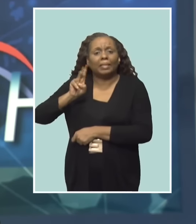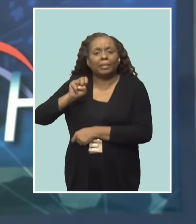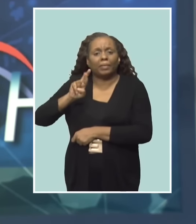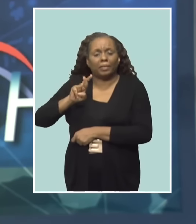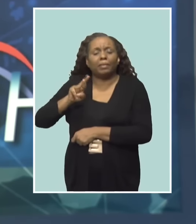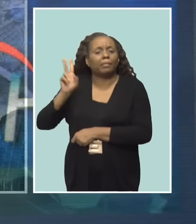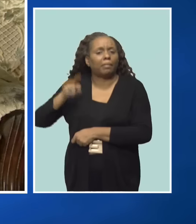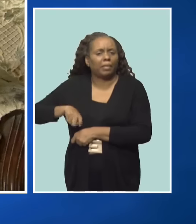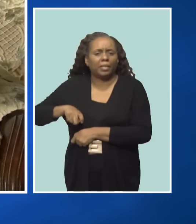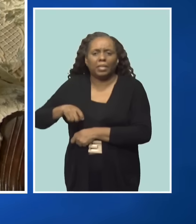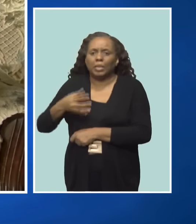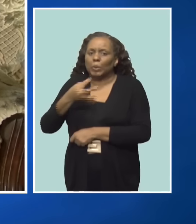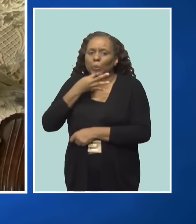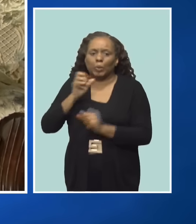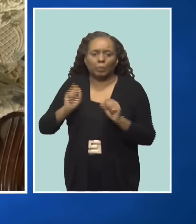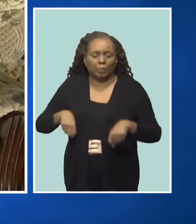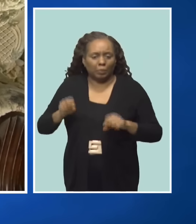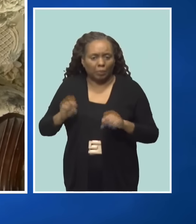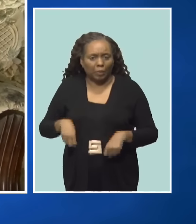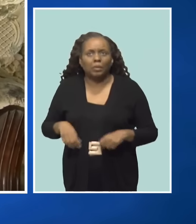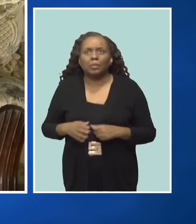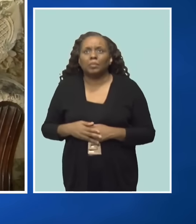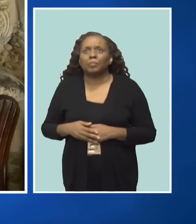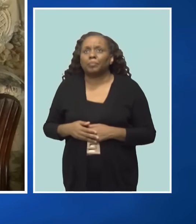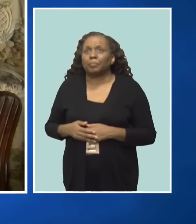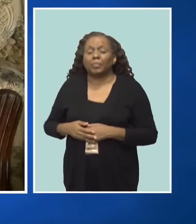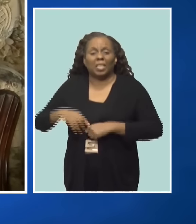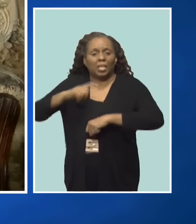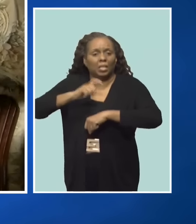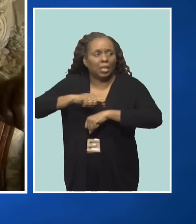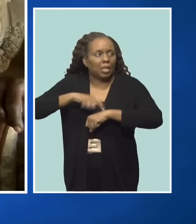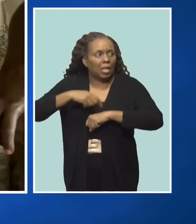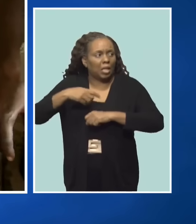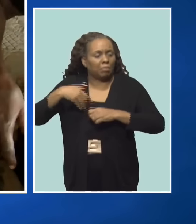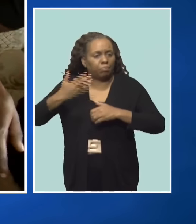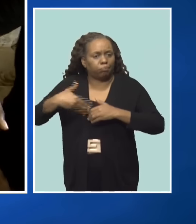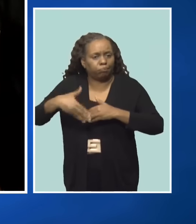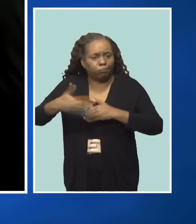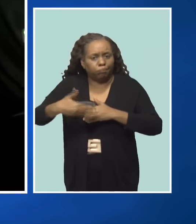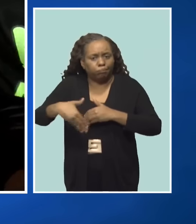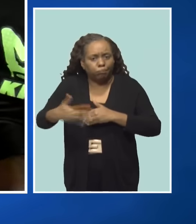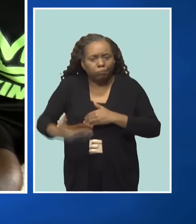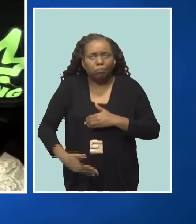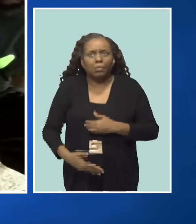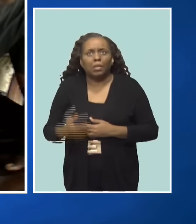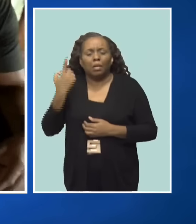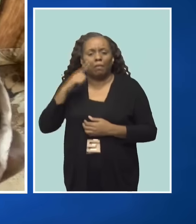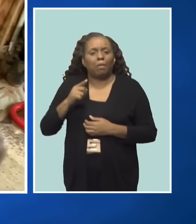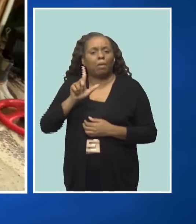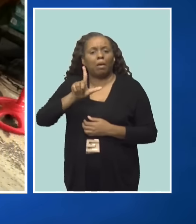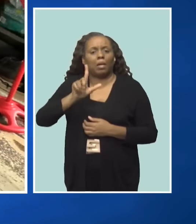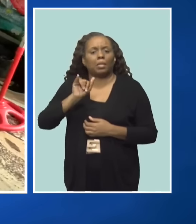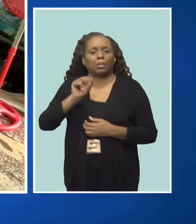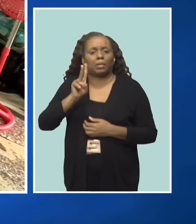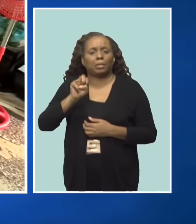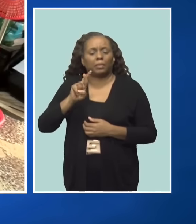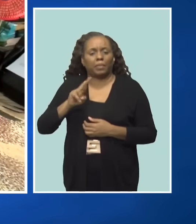Anesta Henry. Time is running out for seven-year-old Amaya Holmes-Yearwood to get a liver transplant.